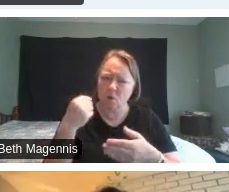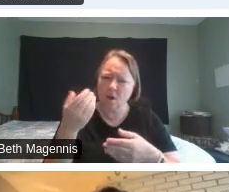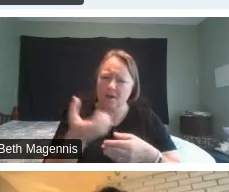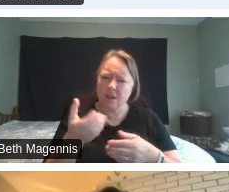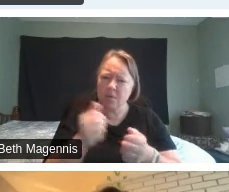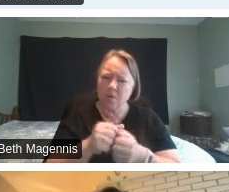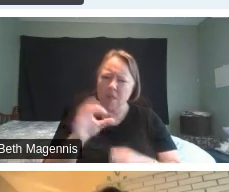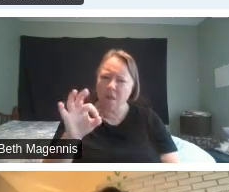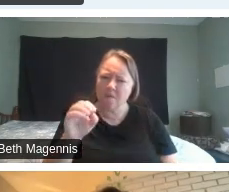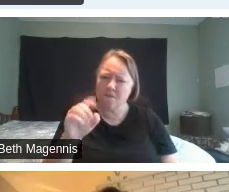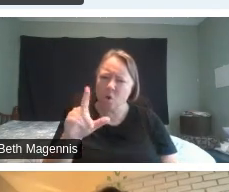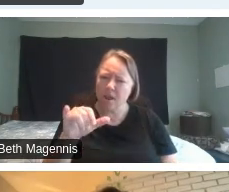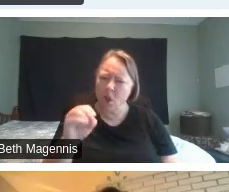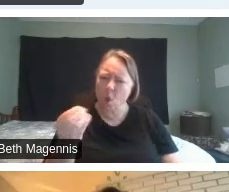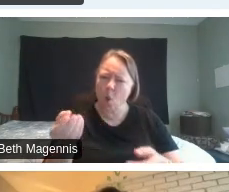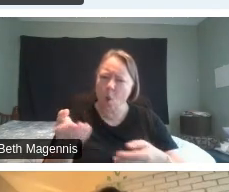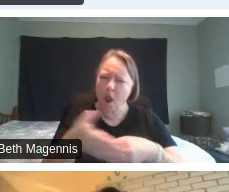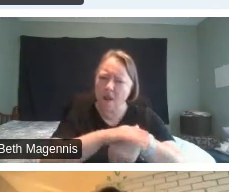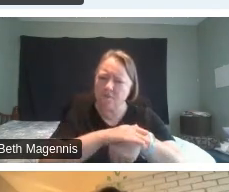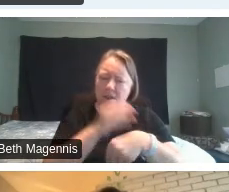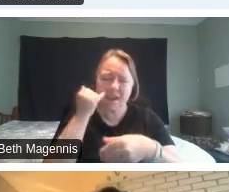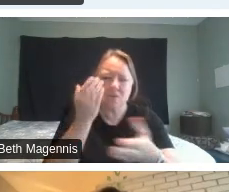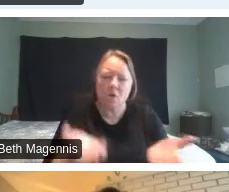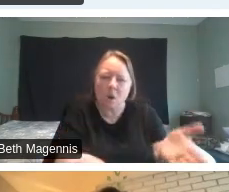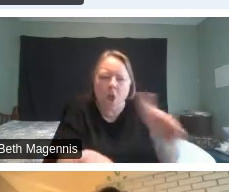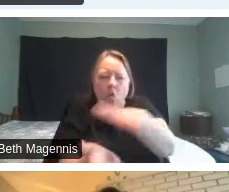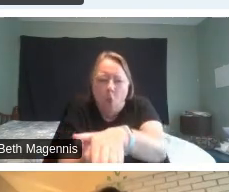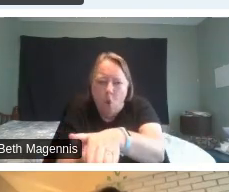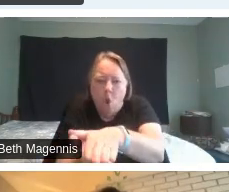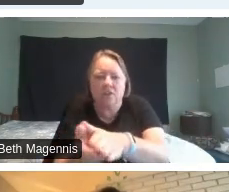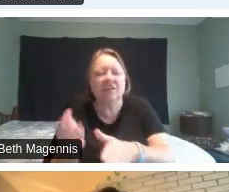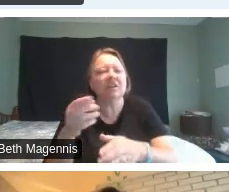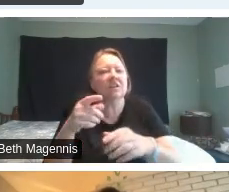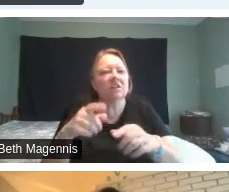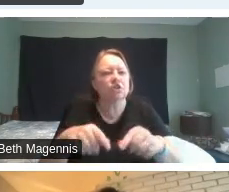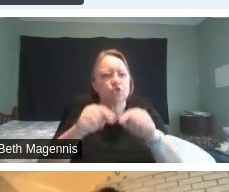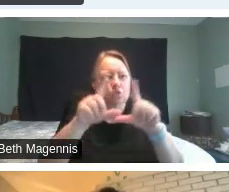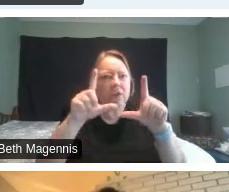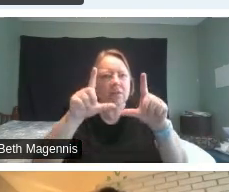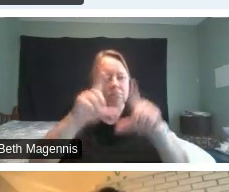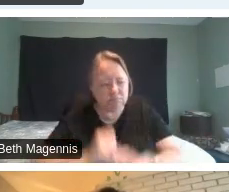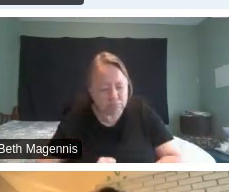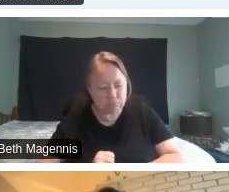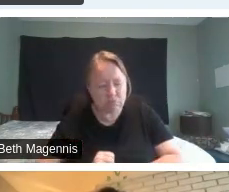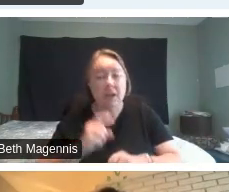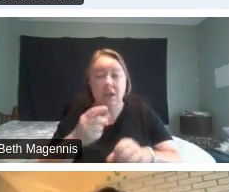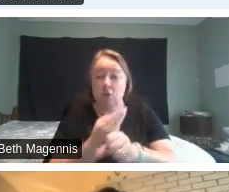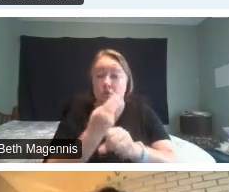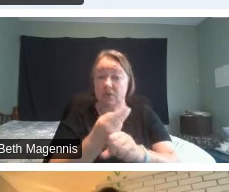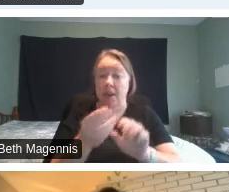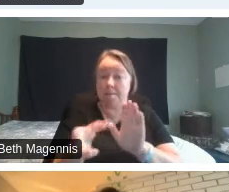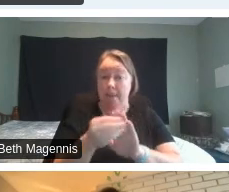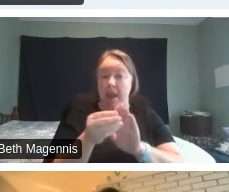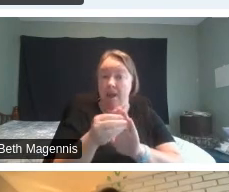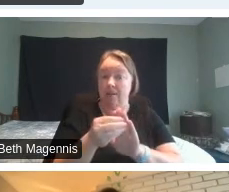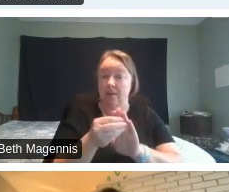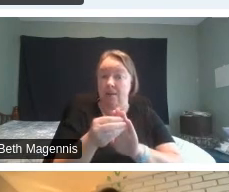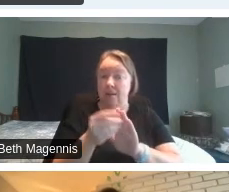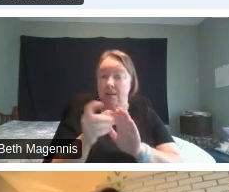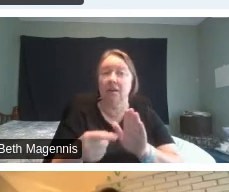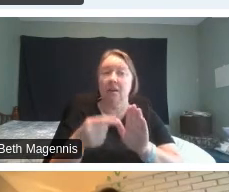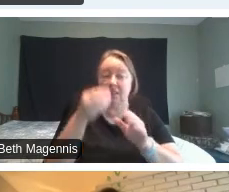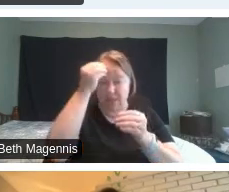folio covers, when you close the cover and the screen turns off, that's actually what it's doing. It's using the magnet sensor to detect that the cover has been open